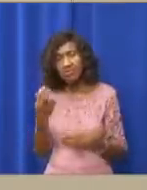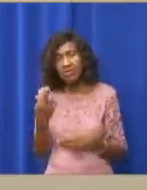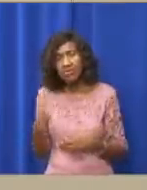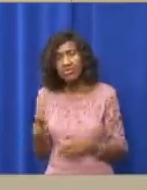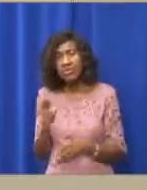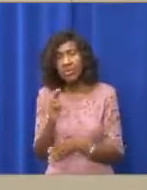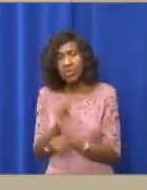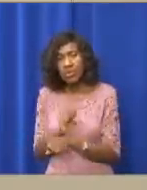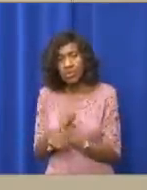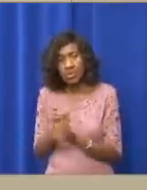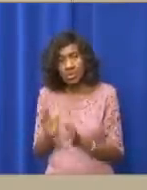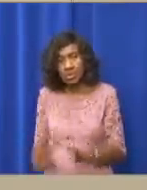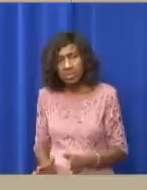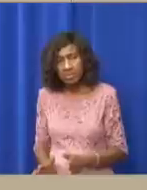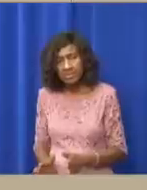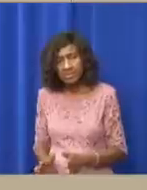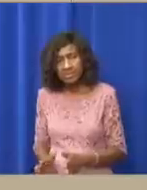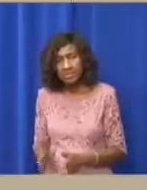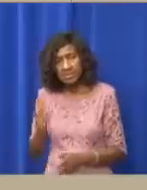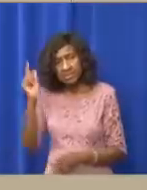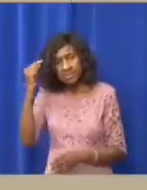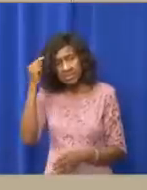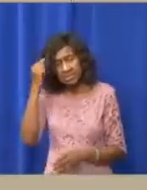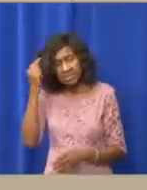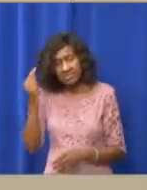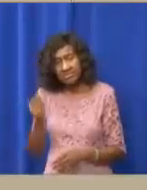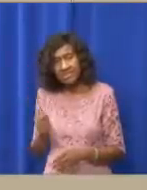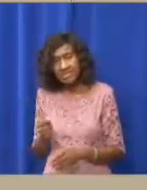not between the bus warden